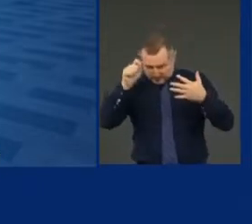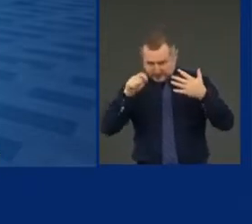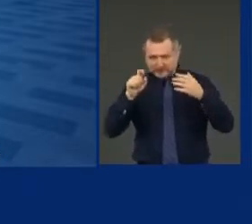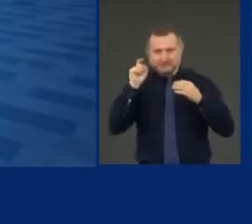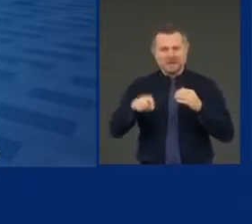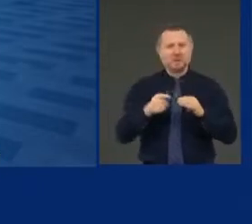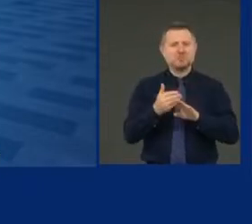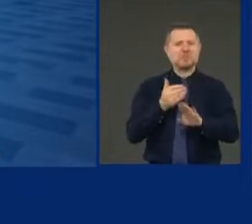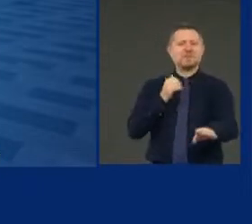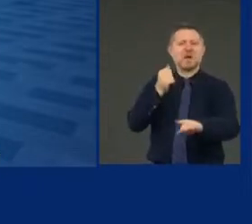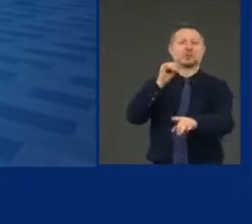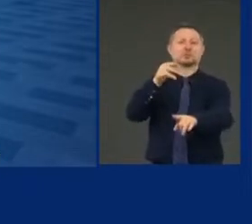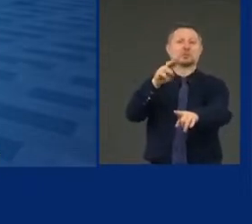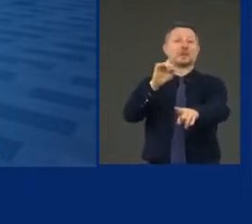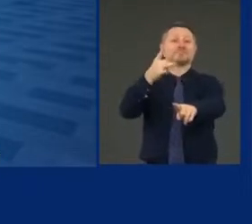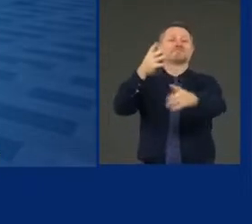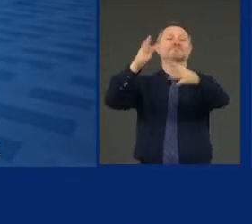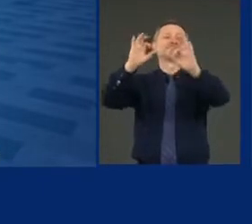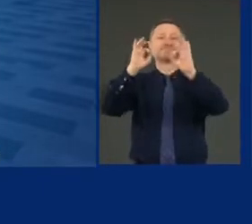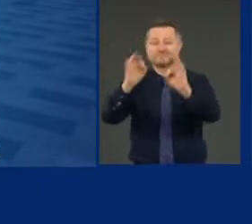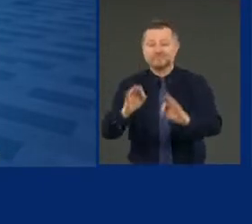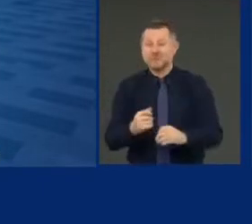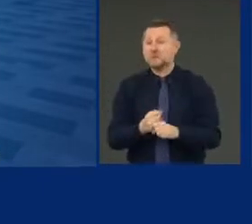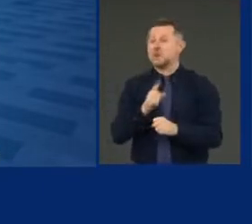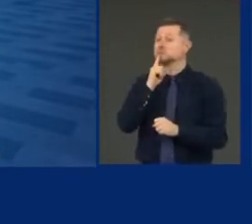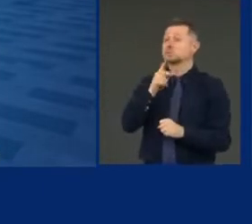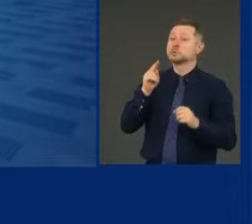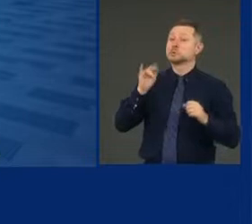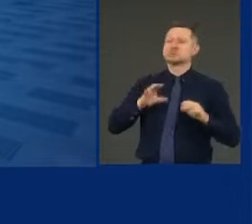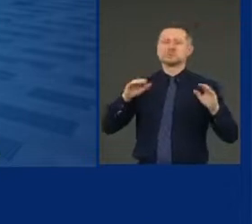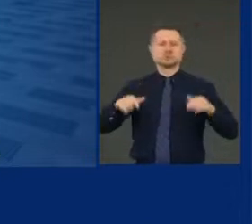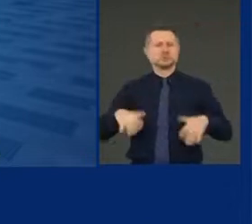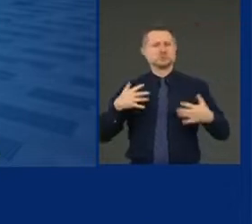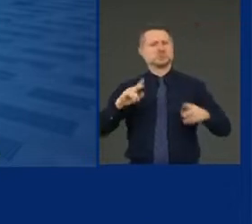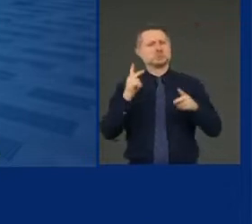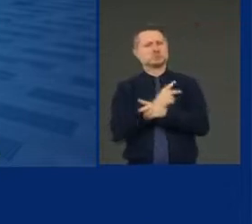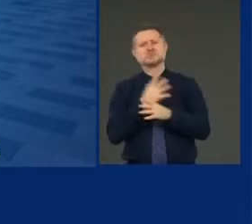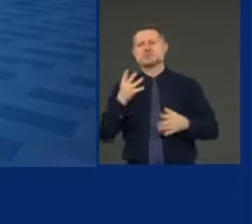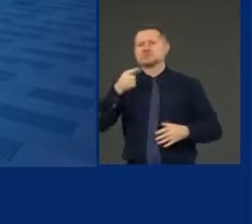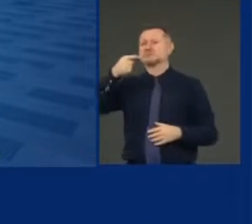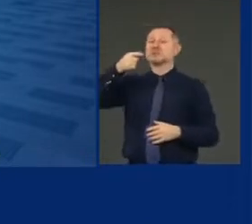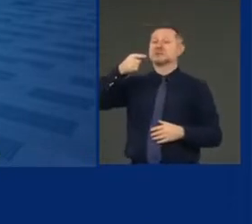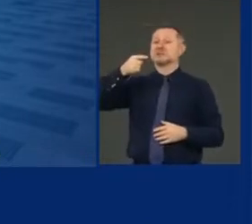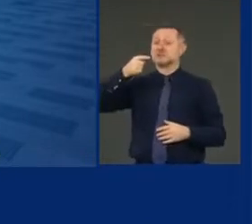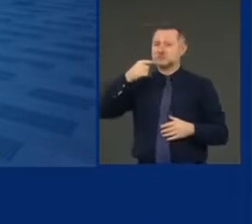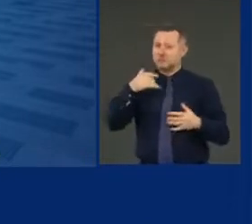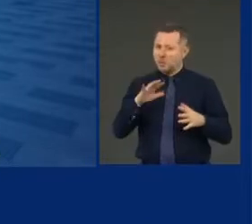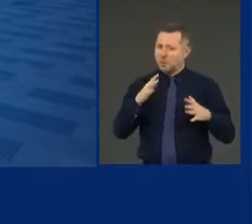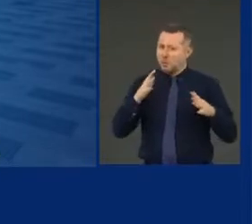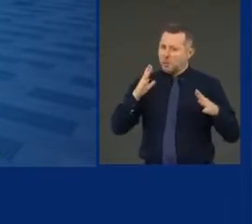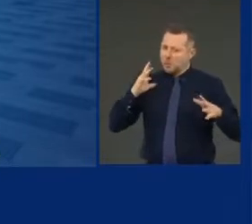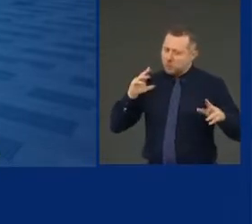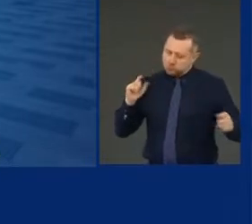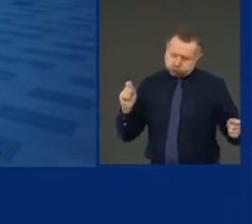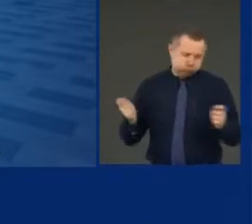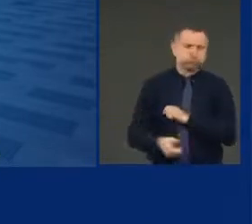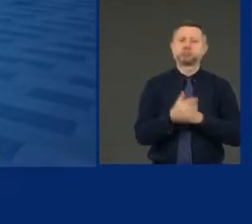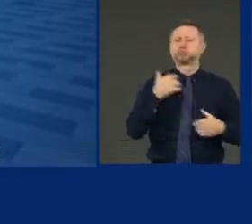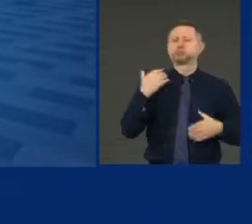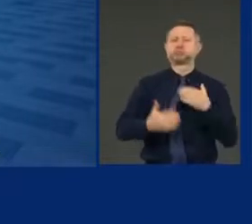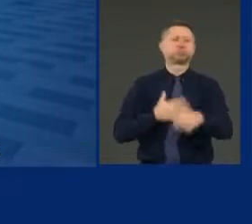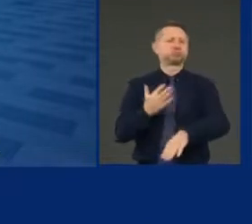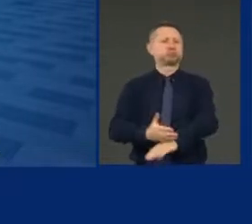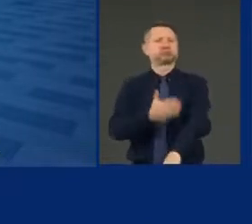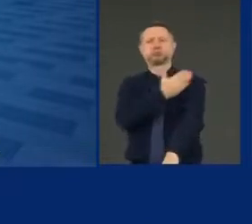worst situation, and that we've made this remarkable turnaround this quickly is something we should all be proud of. We're